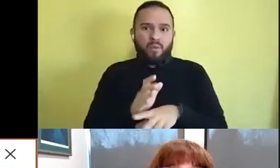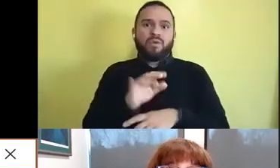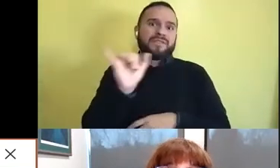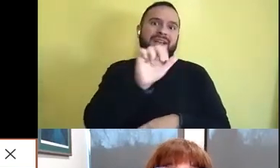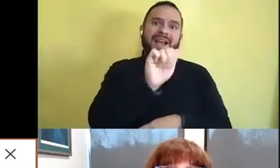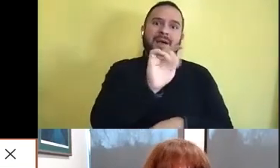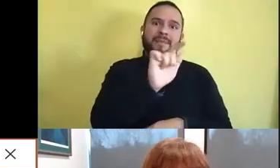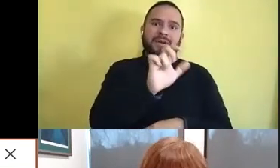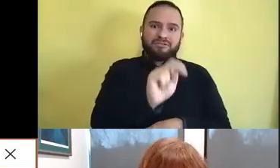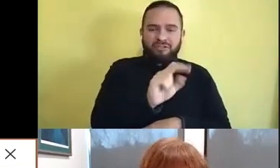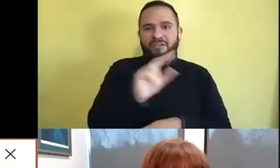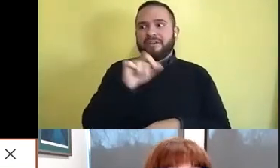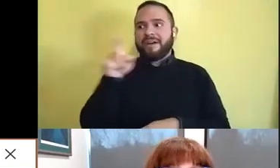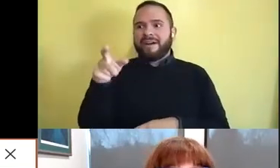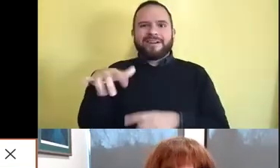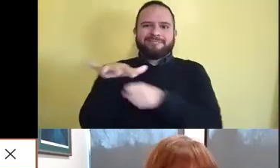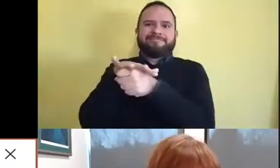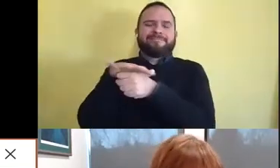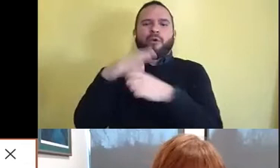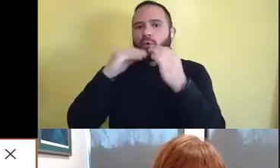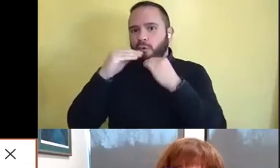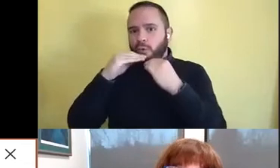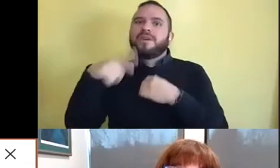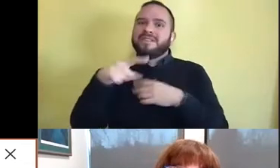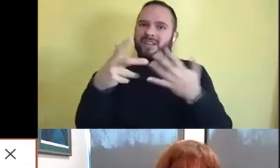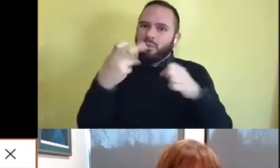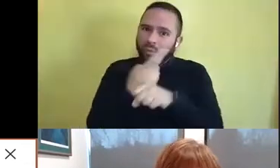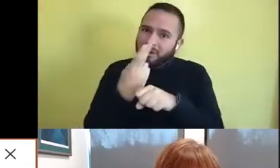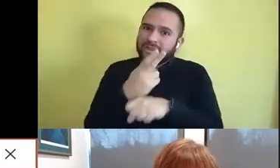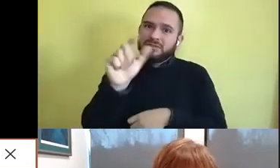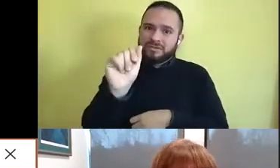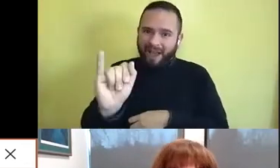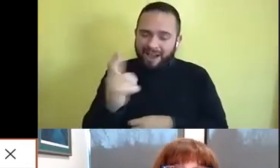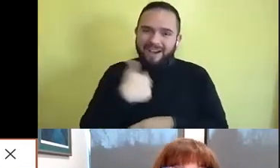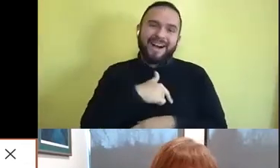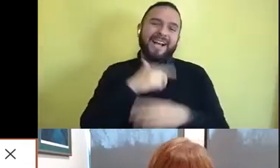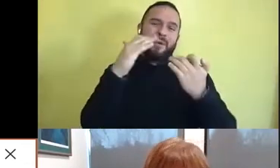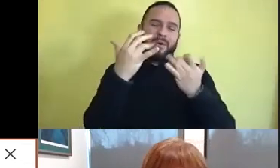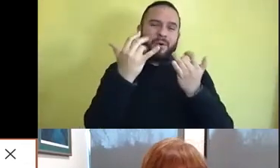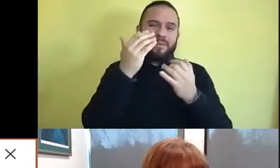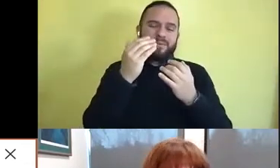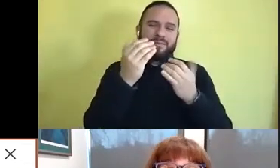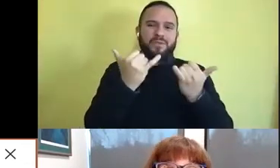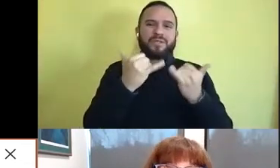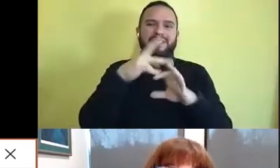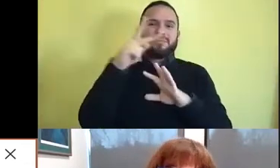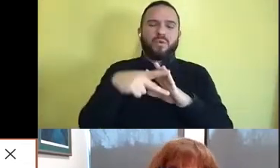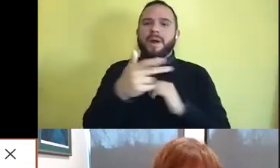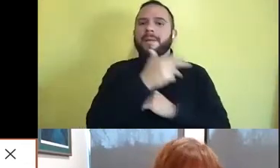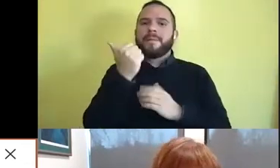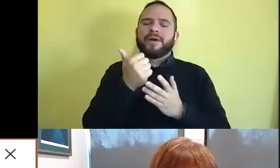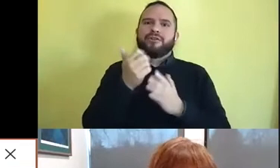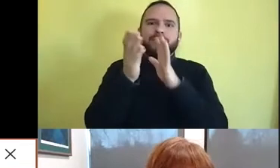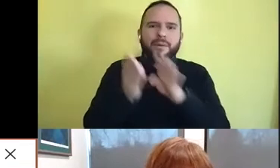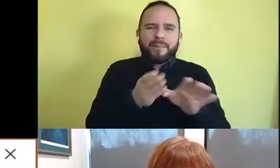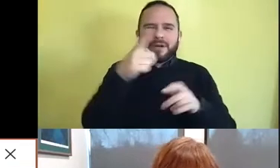are looking to and employing these technologies. We hope today's program better prepares you for the coming of AI